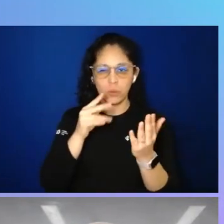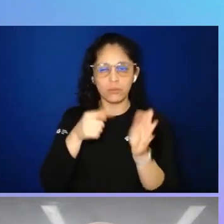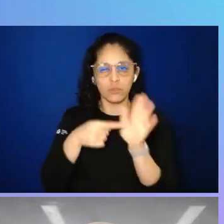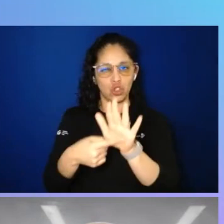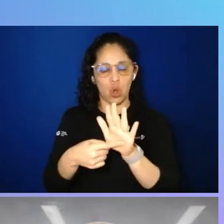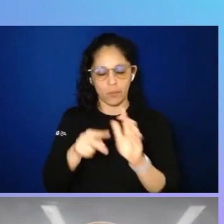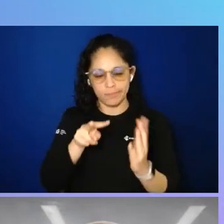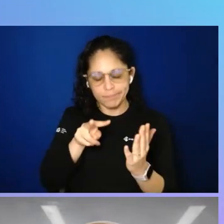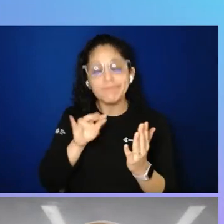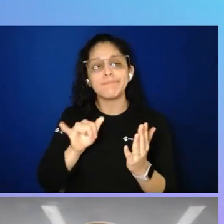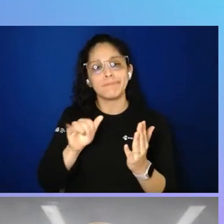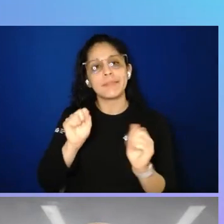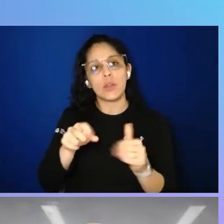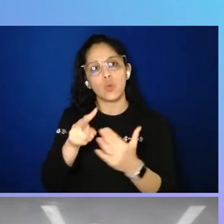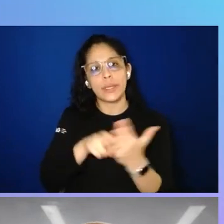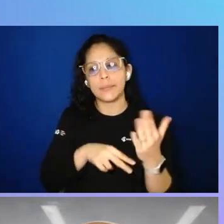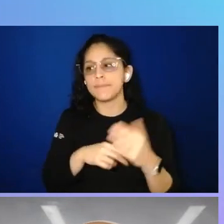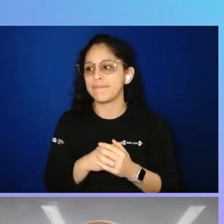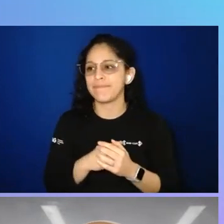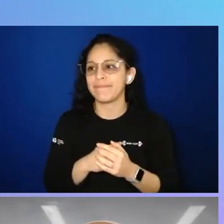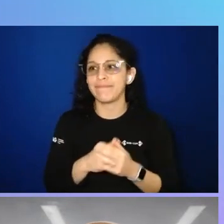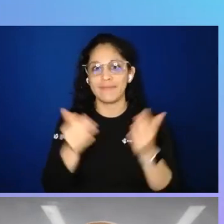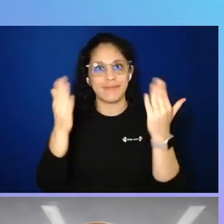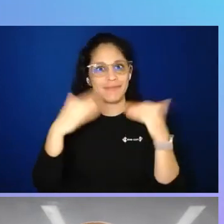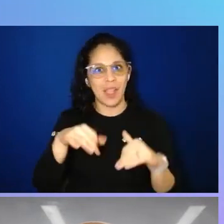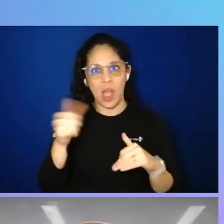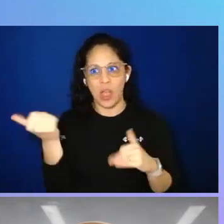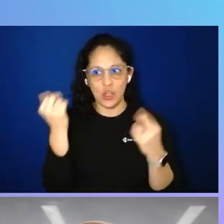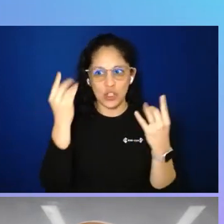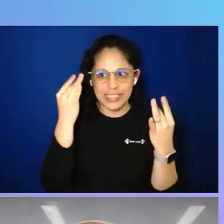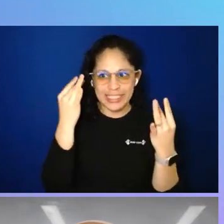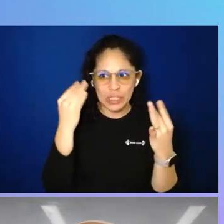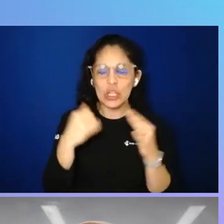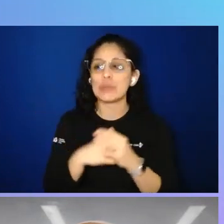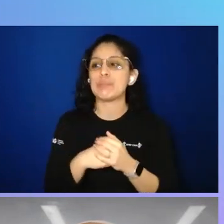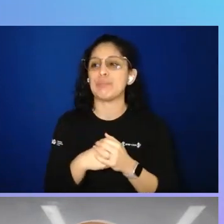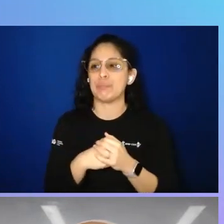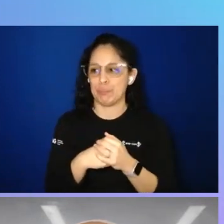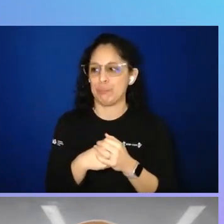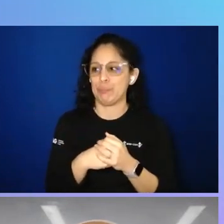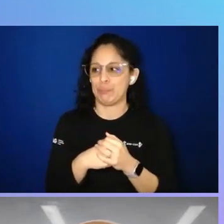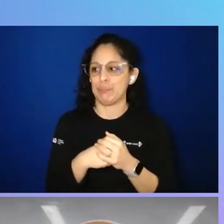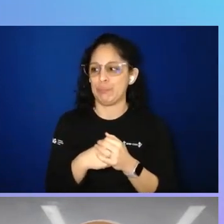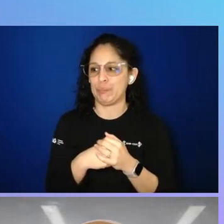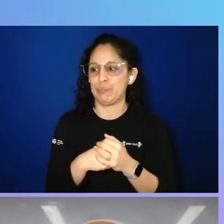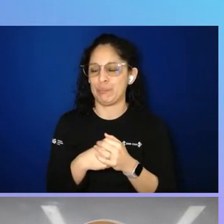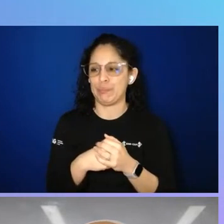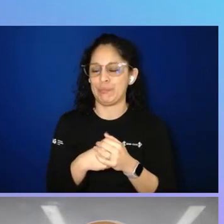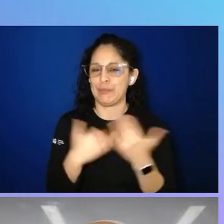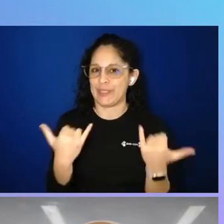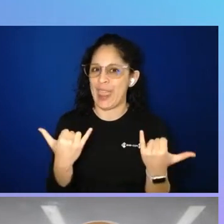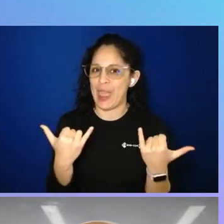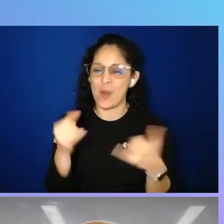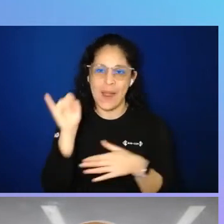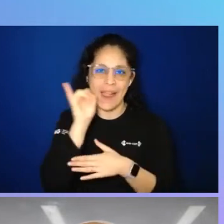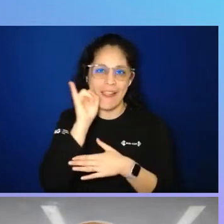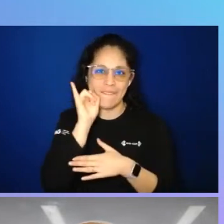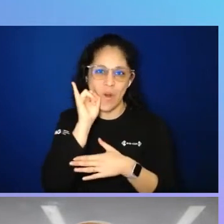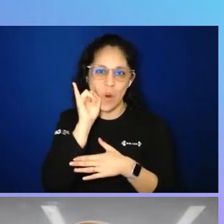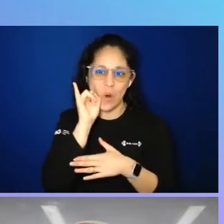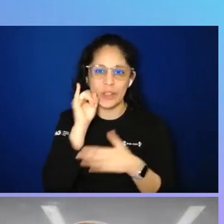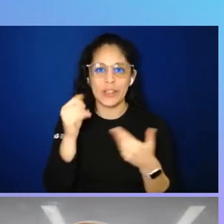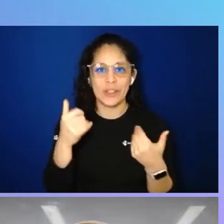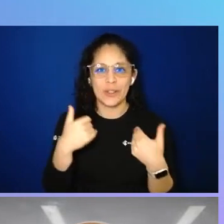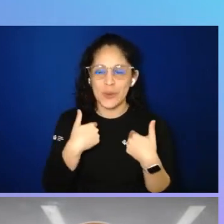And then another thing to consider as well is now in iPhone as well, you have the notch in iPhone